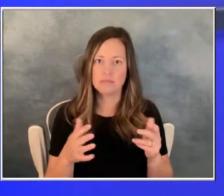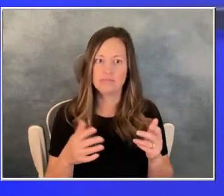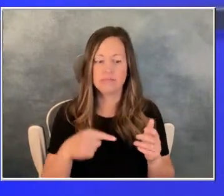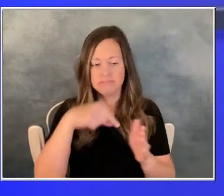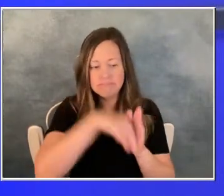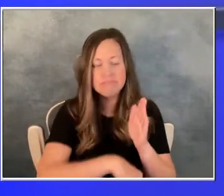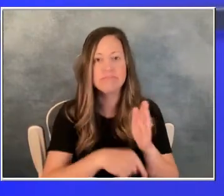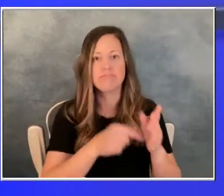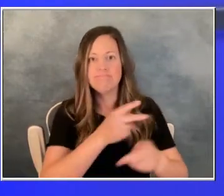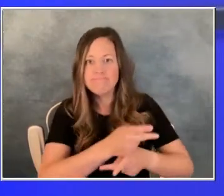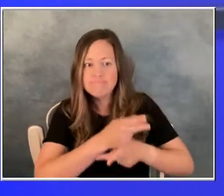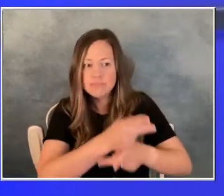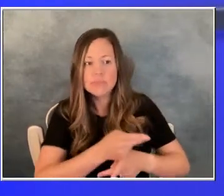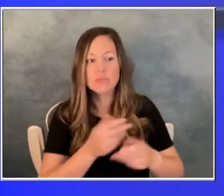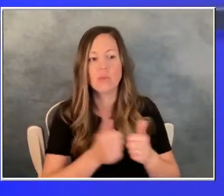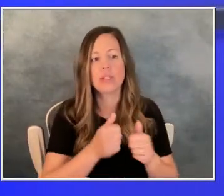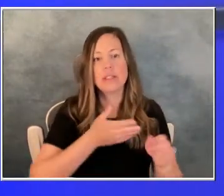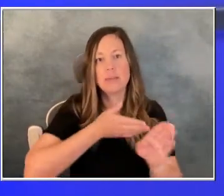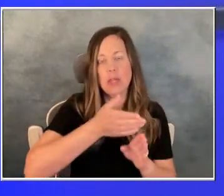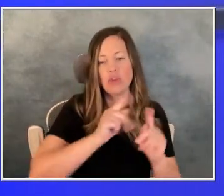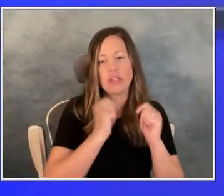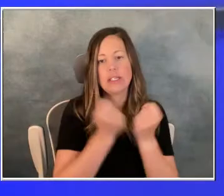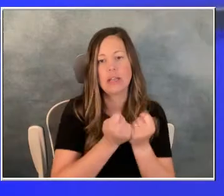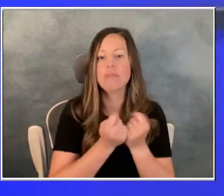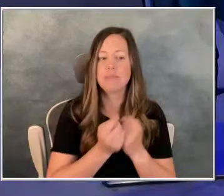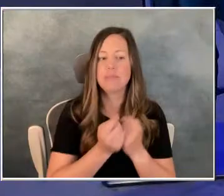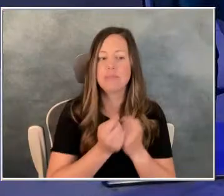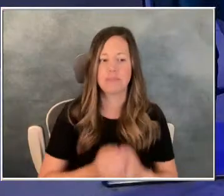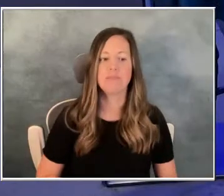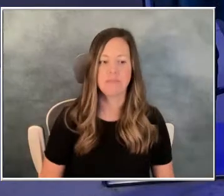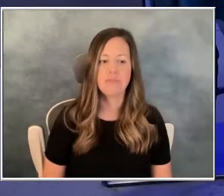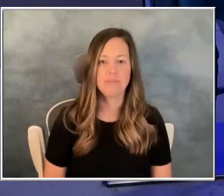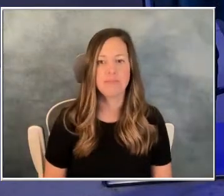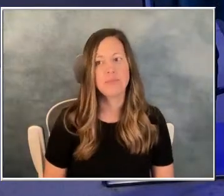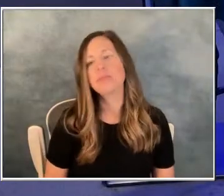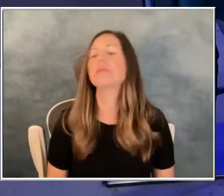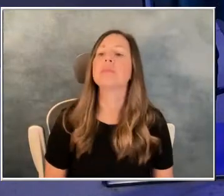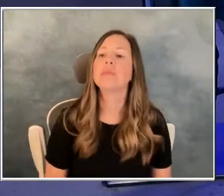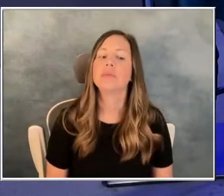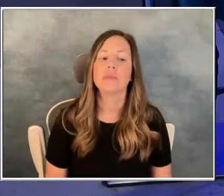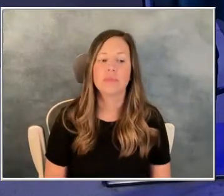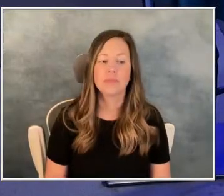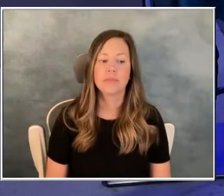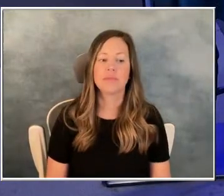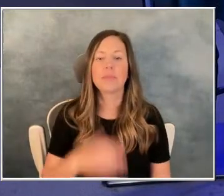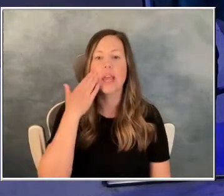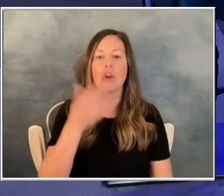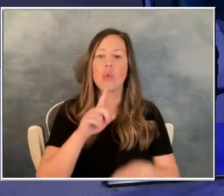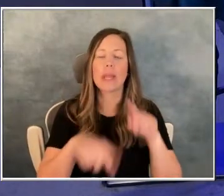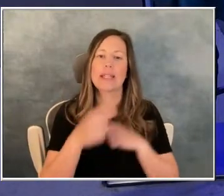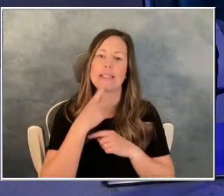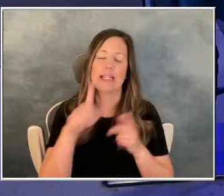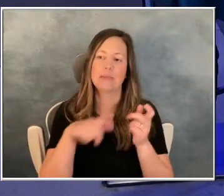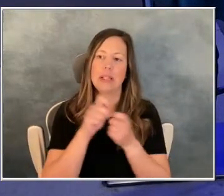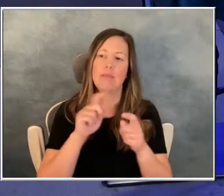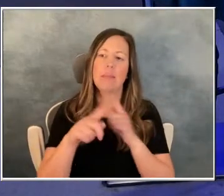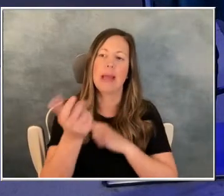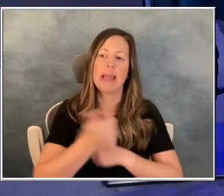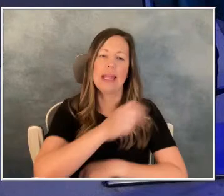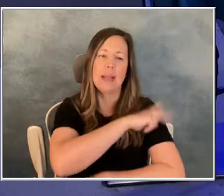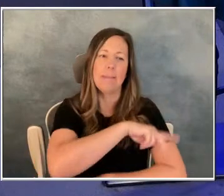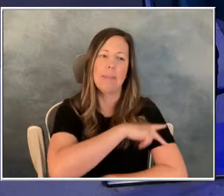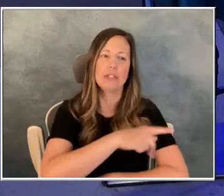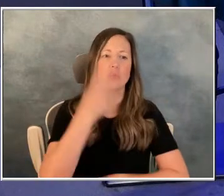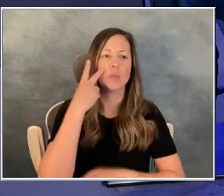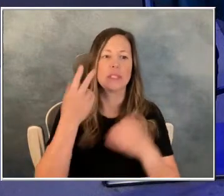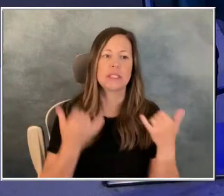team throughout their care period. I know you can't say specifics when you answer this, but are any of the patients you're seeing today for